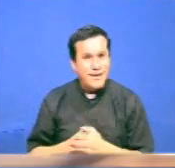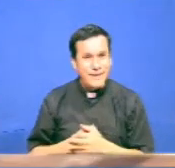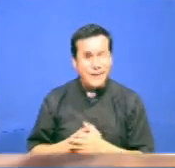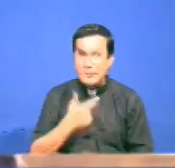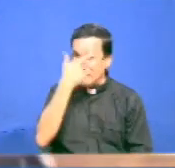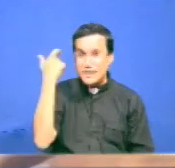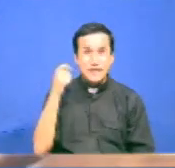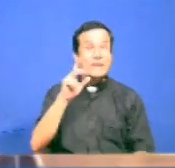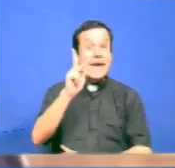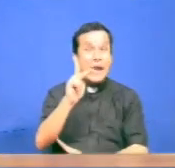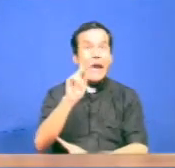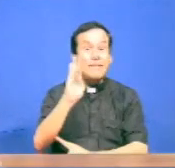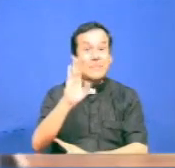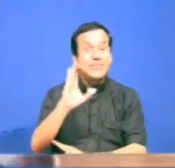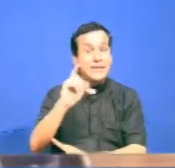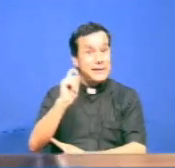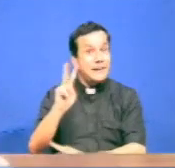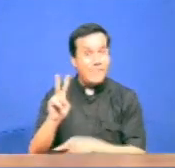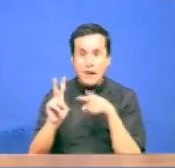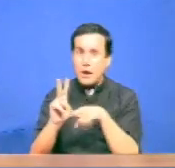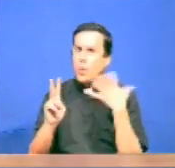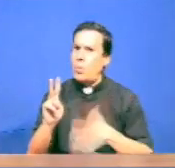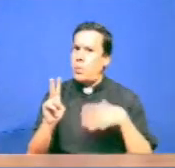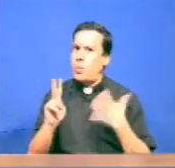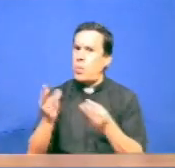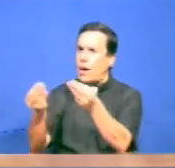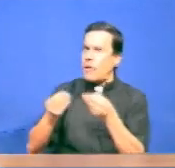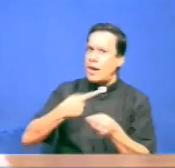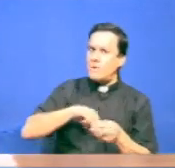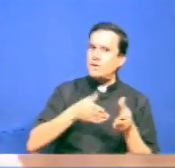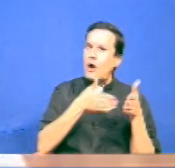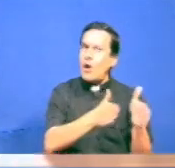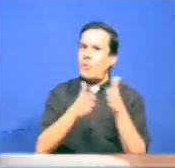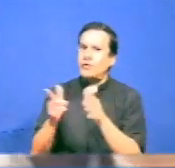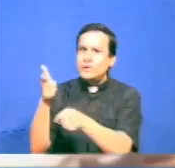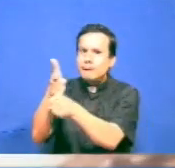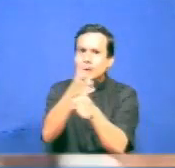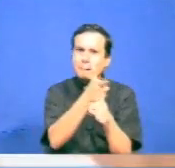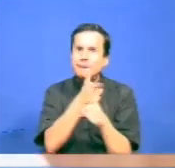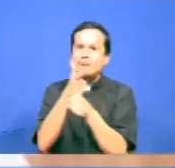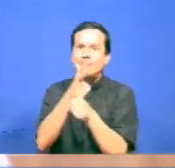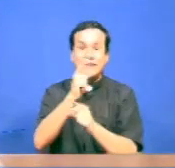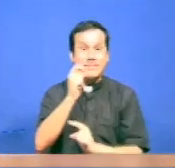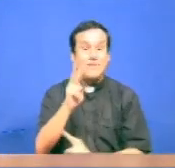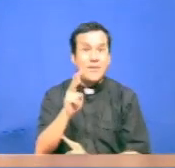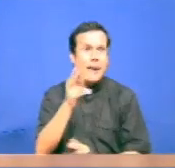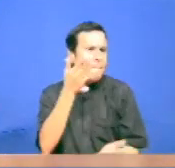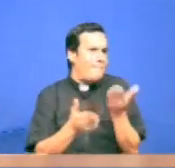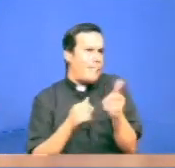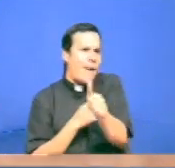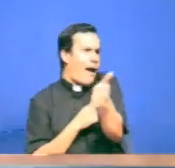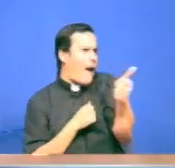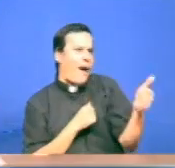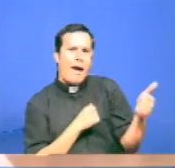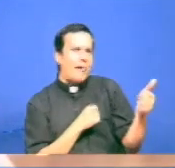KBC had decided to give you the opportunity to see us. Maybe other channels,